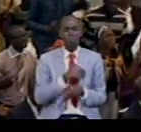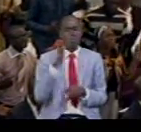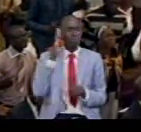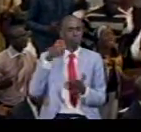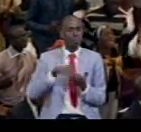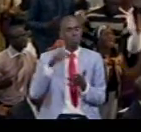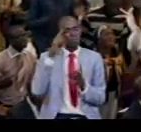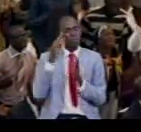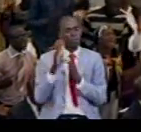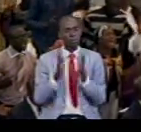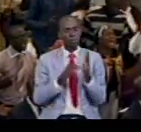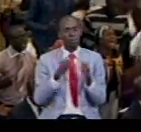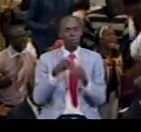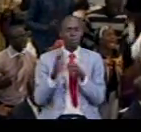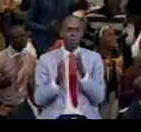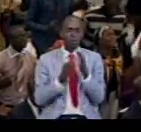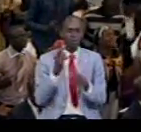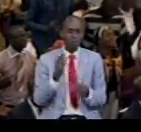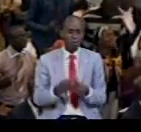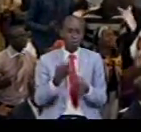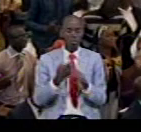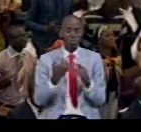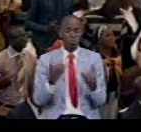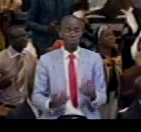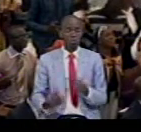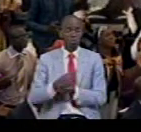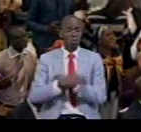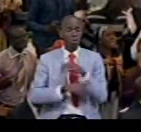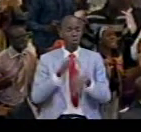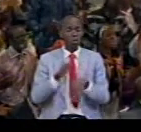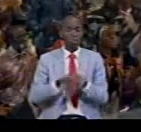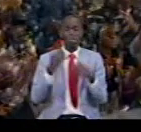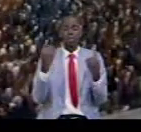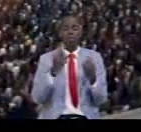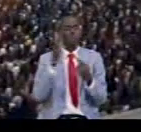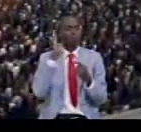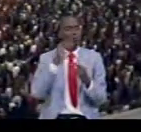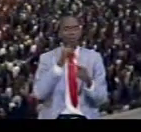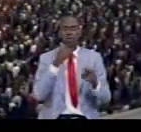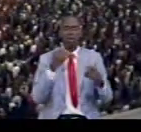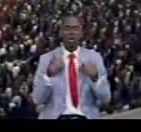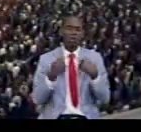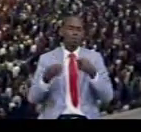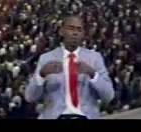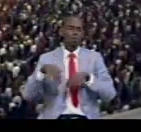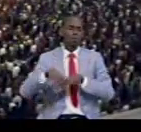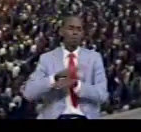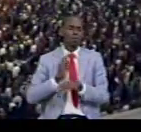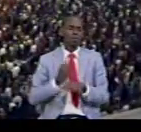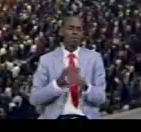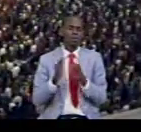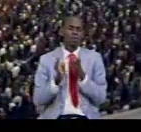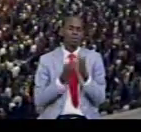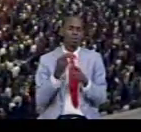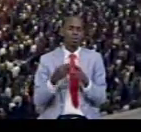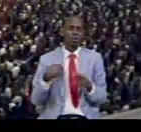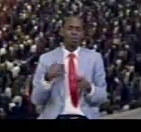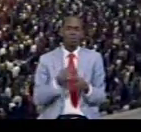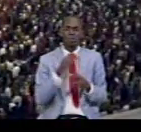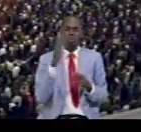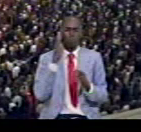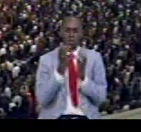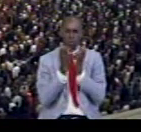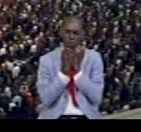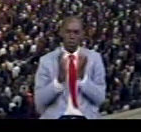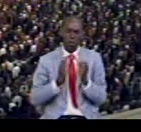not have dominion over us. We will value our salvation. We will cherish his sacrifice on the cross. And Lord,